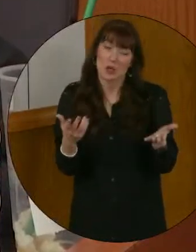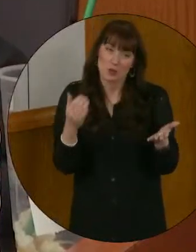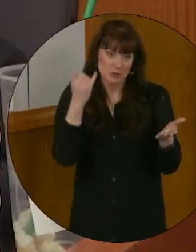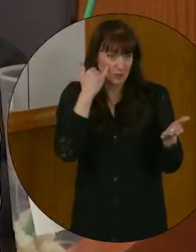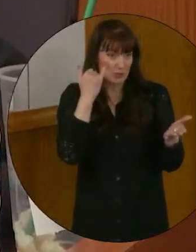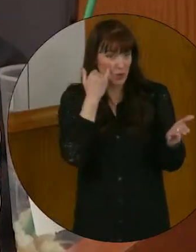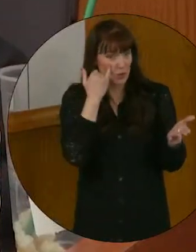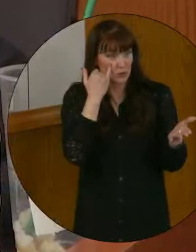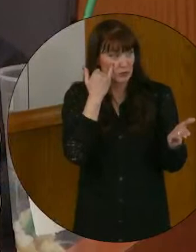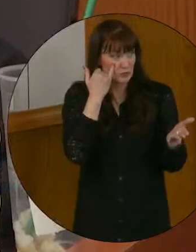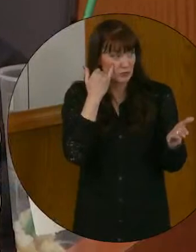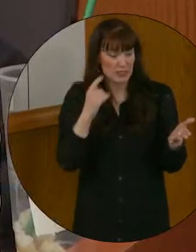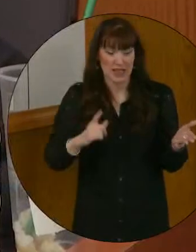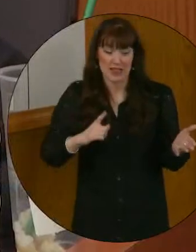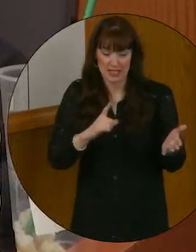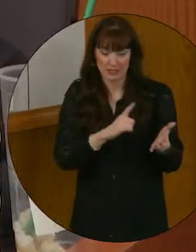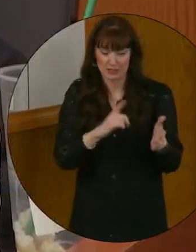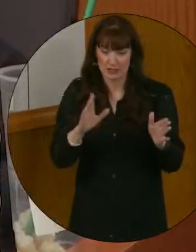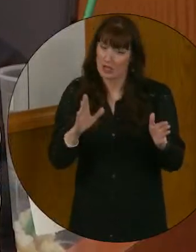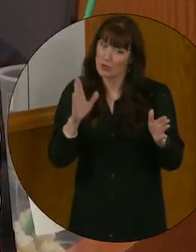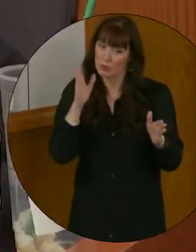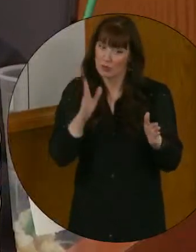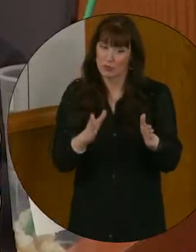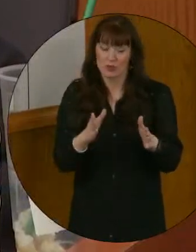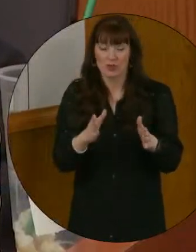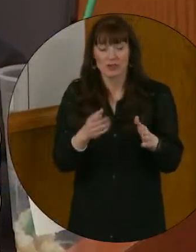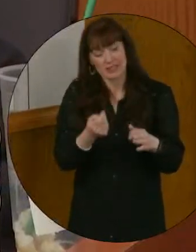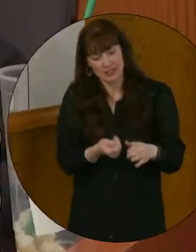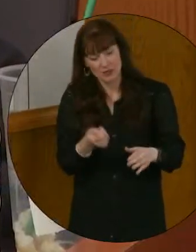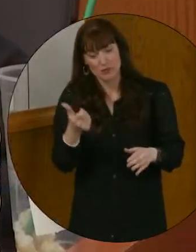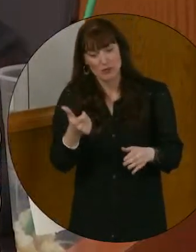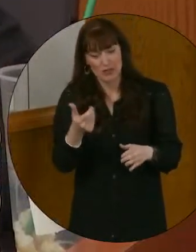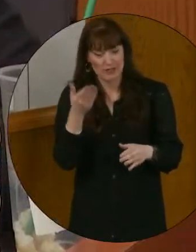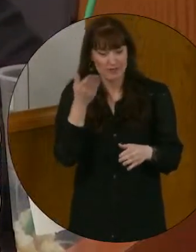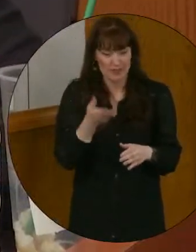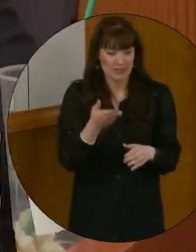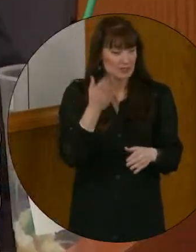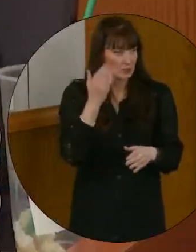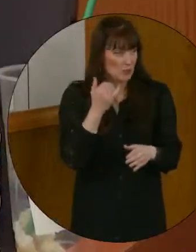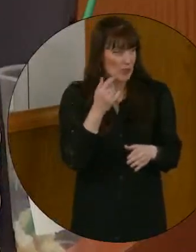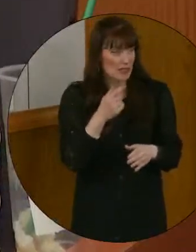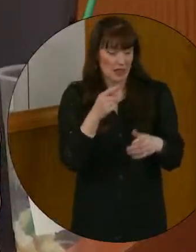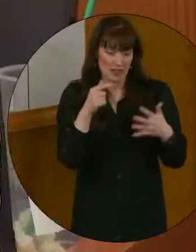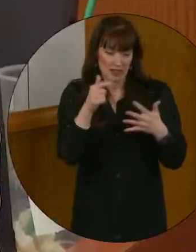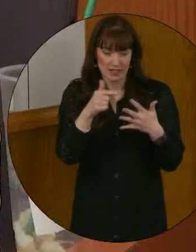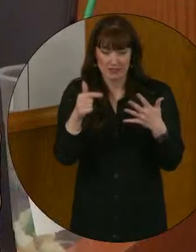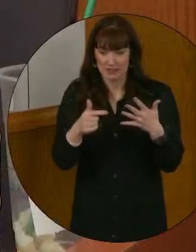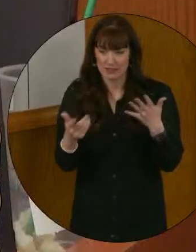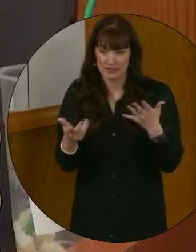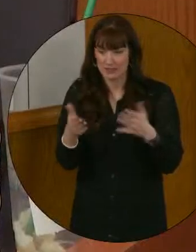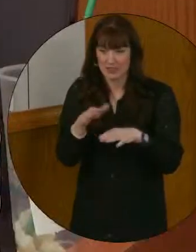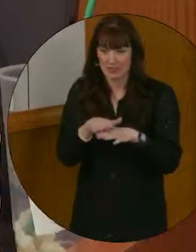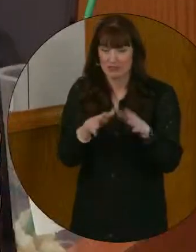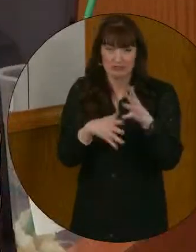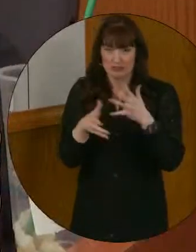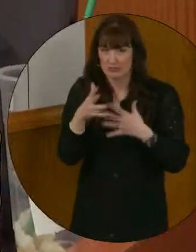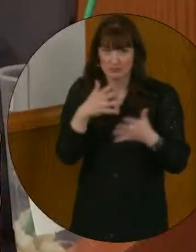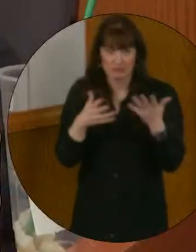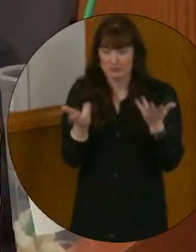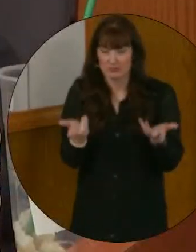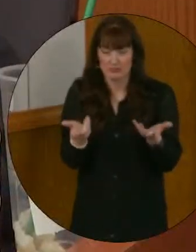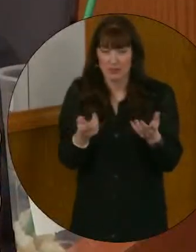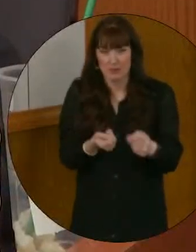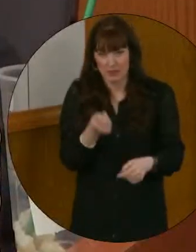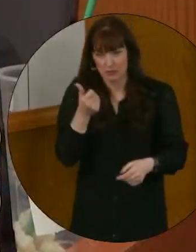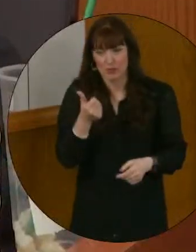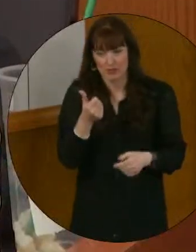up into legislation where they're like, we're just going to go ahead and get rid of this because there's this and this that covers it, then we could possibly get